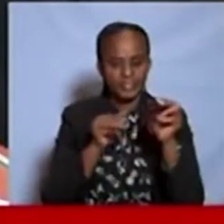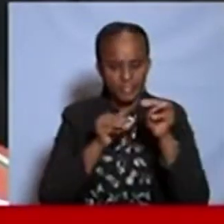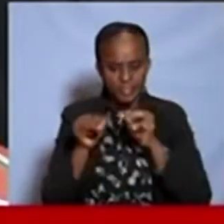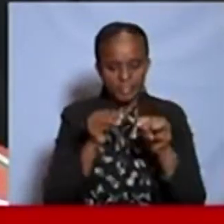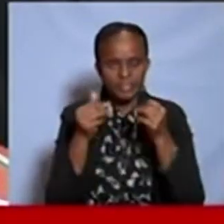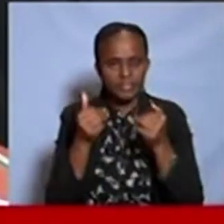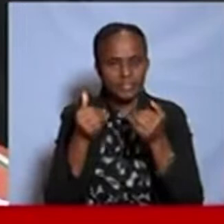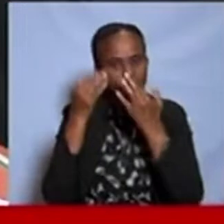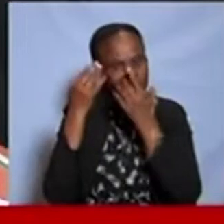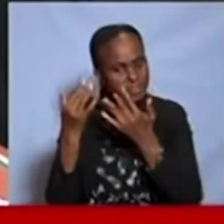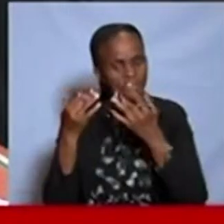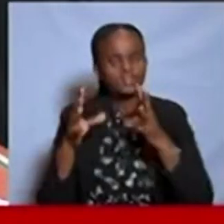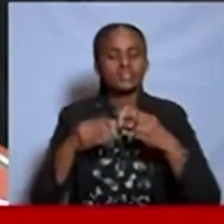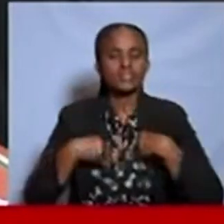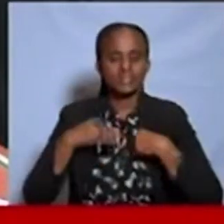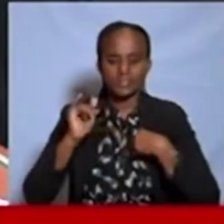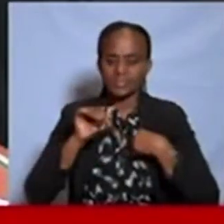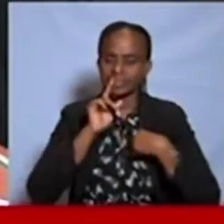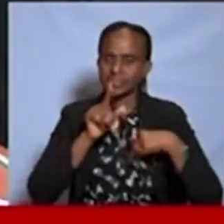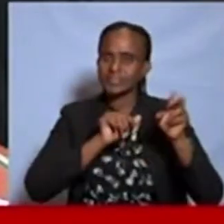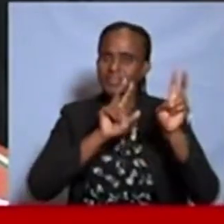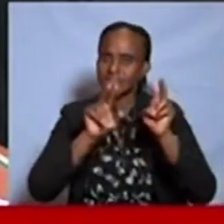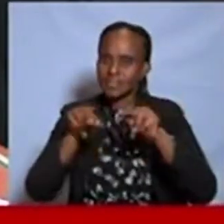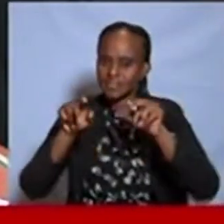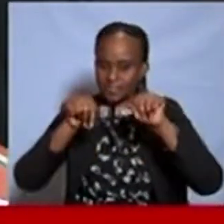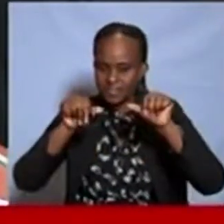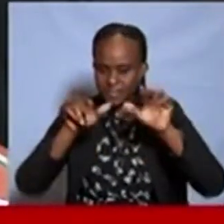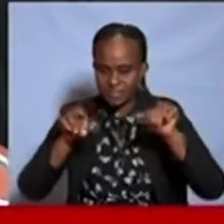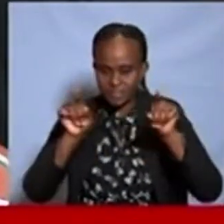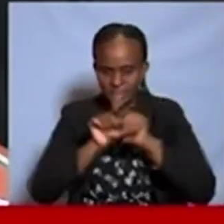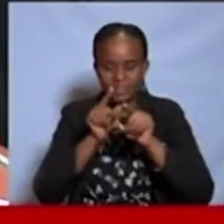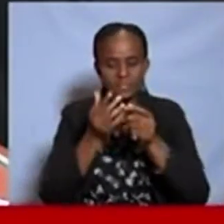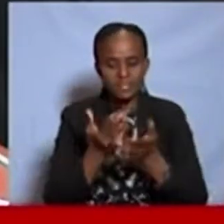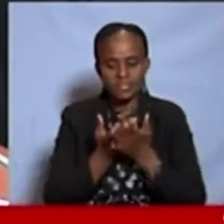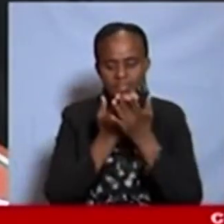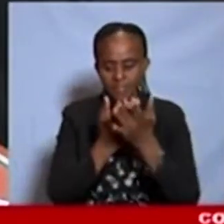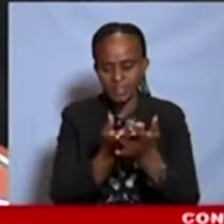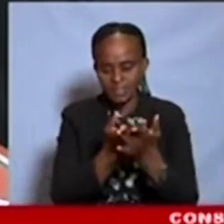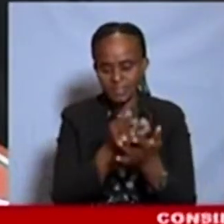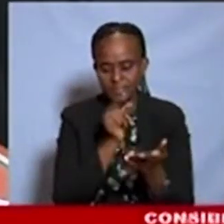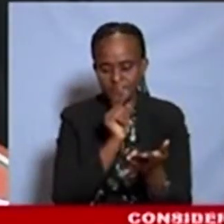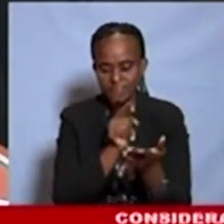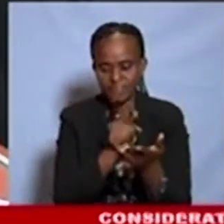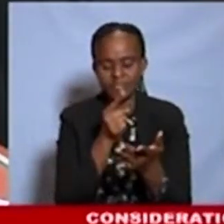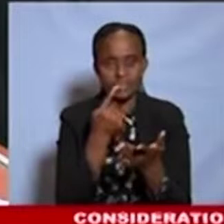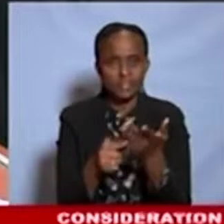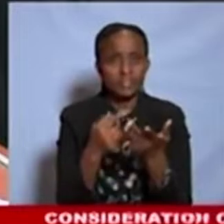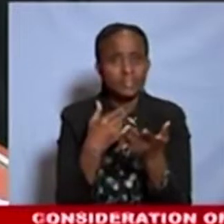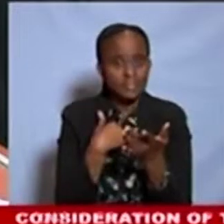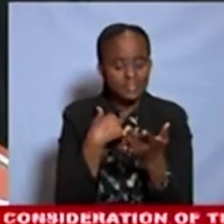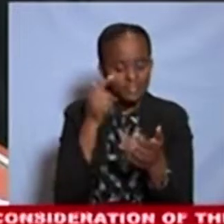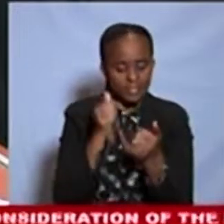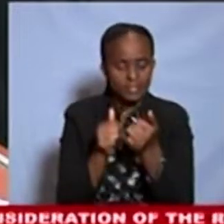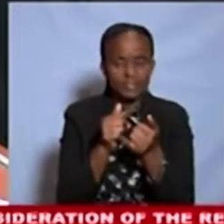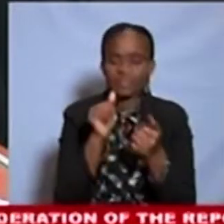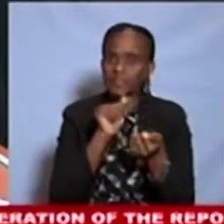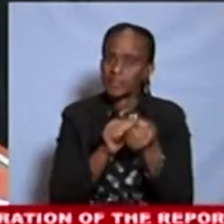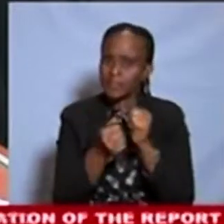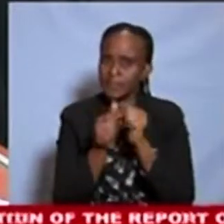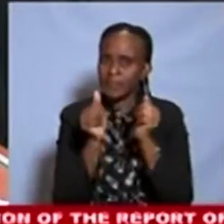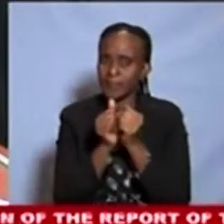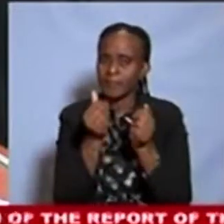wishes to acknowledge the observations of the auditor and submit that this has been due to liquidity challenges